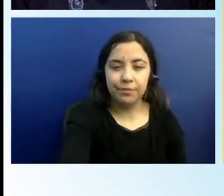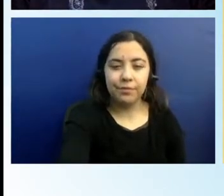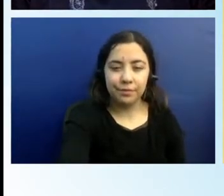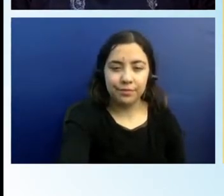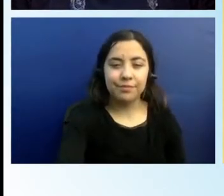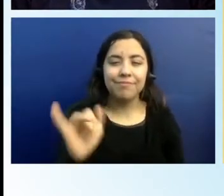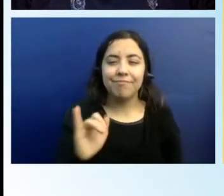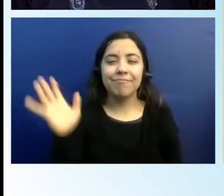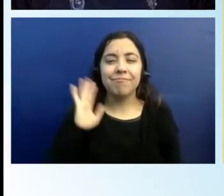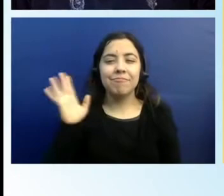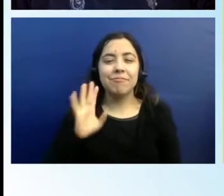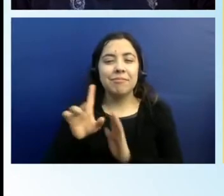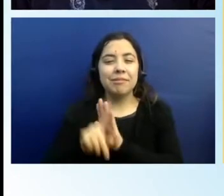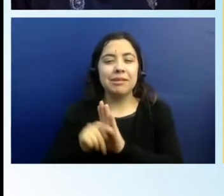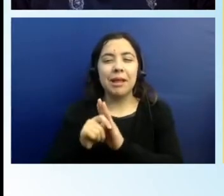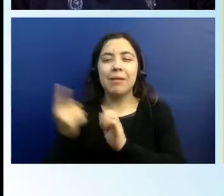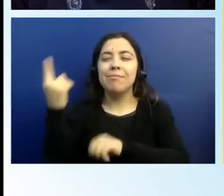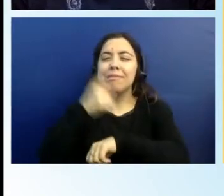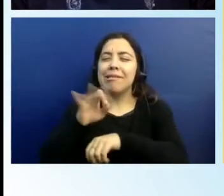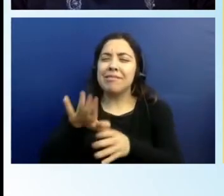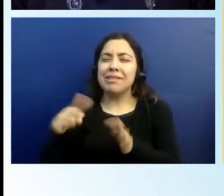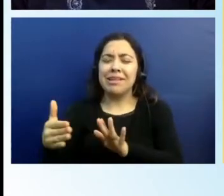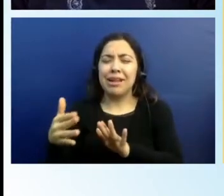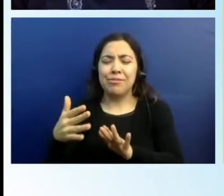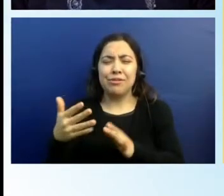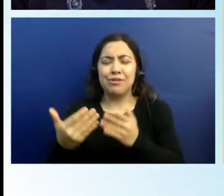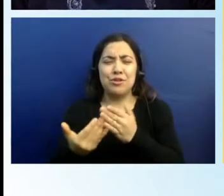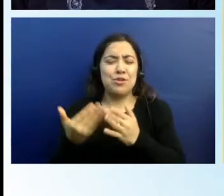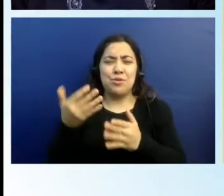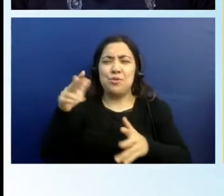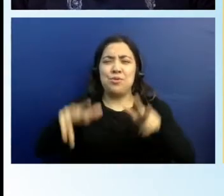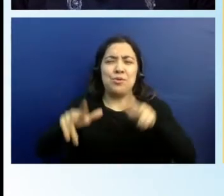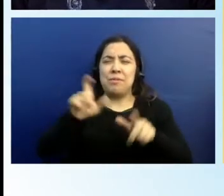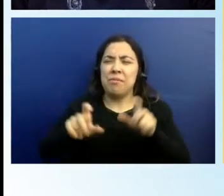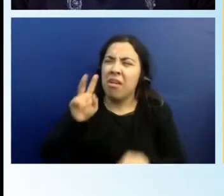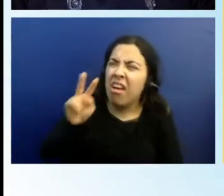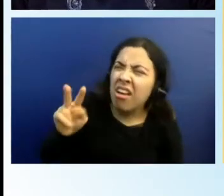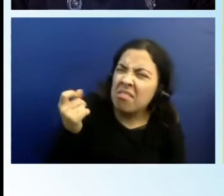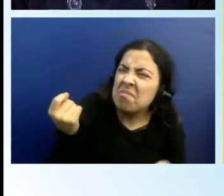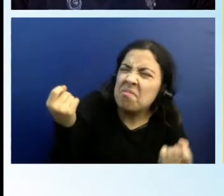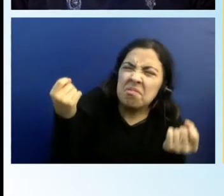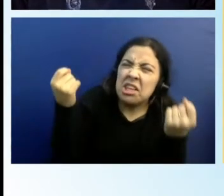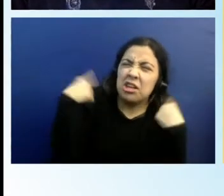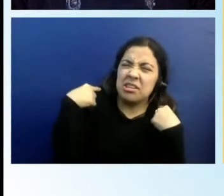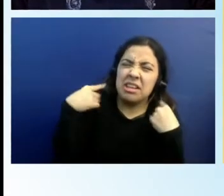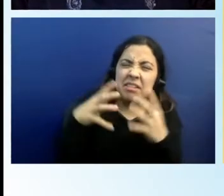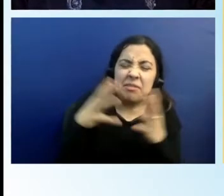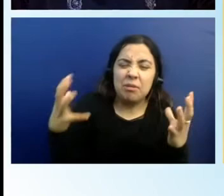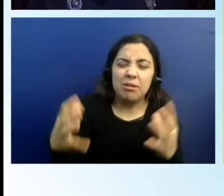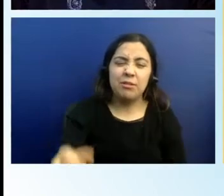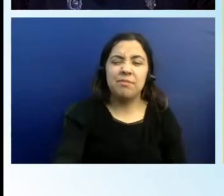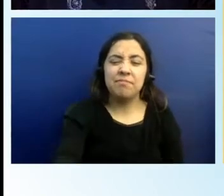Dead was something still kind of new, and people didn't understand it all too much.